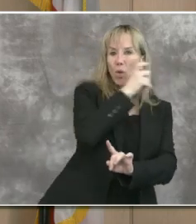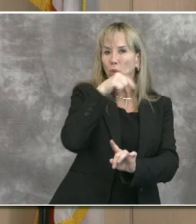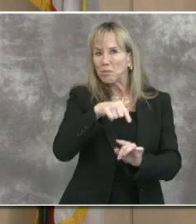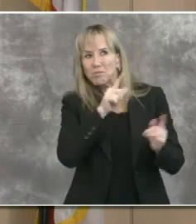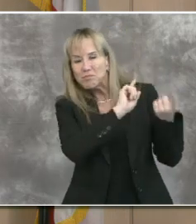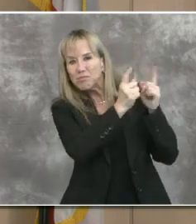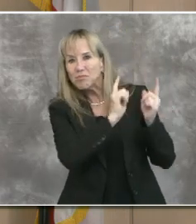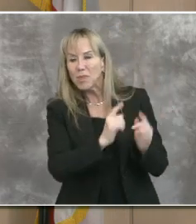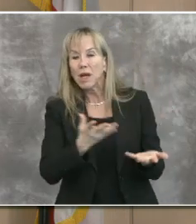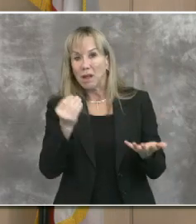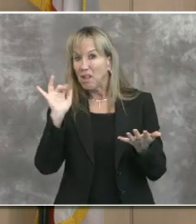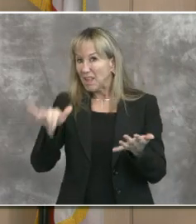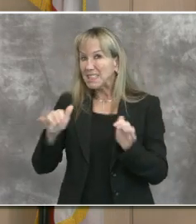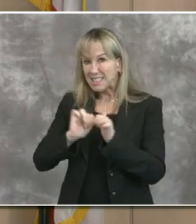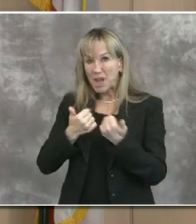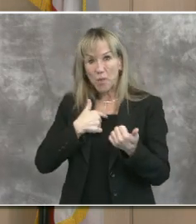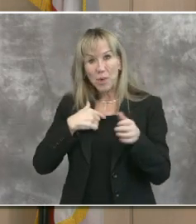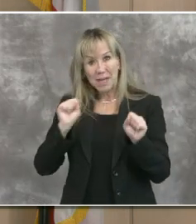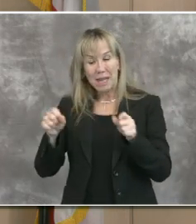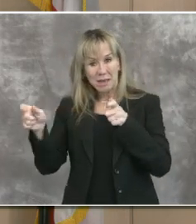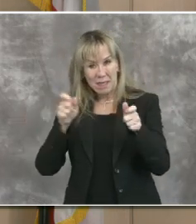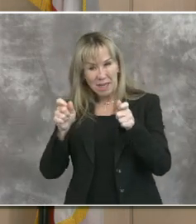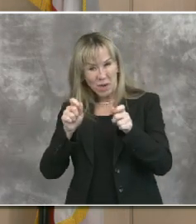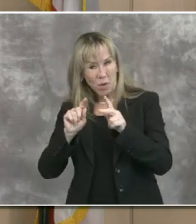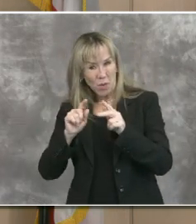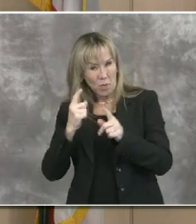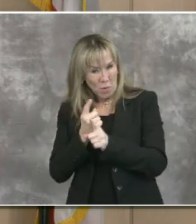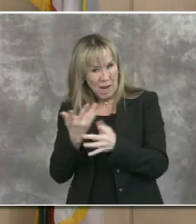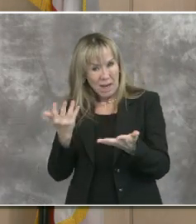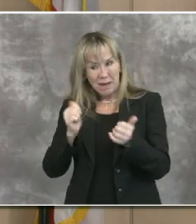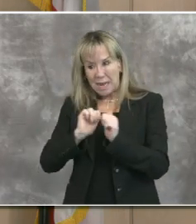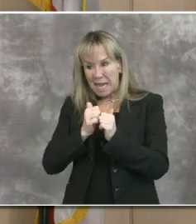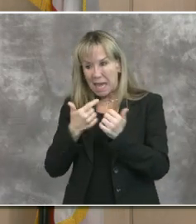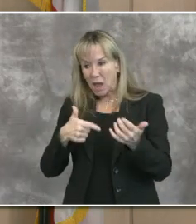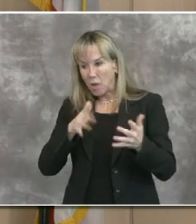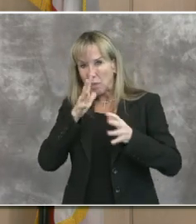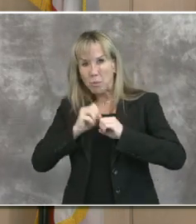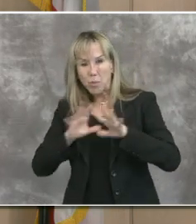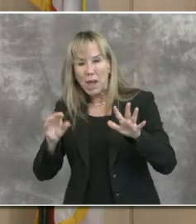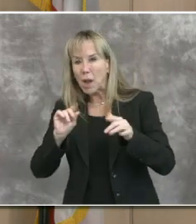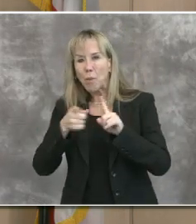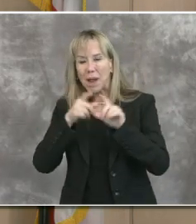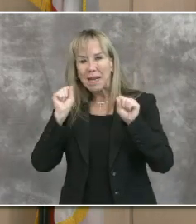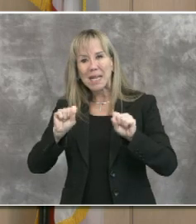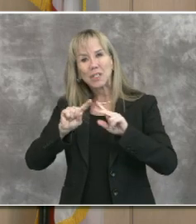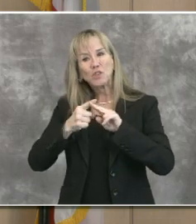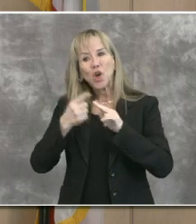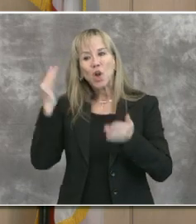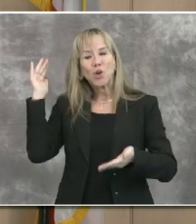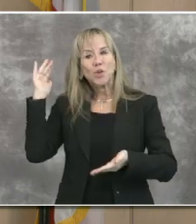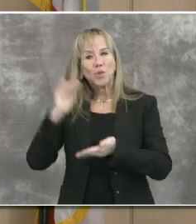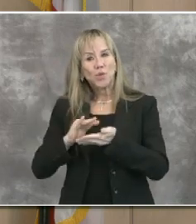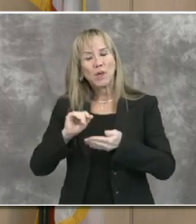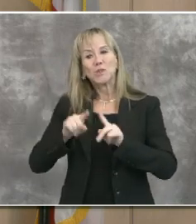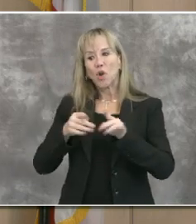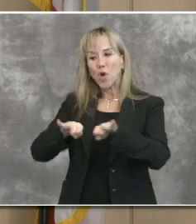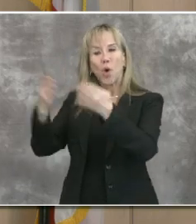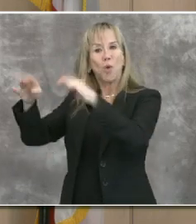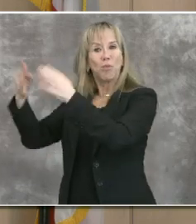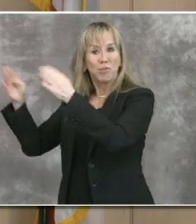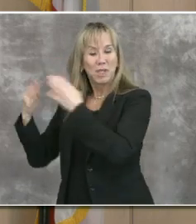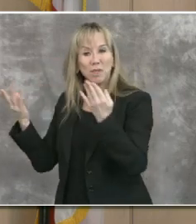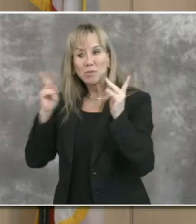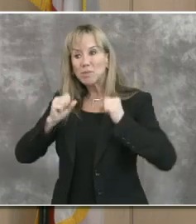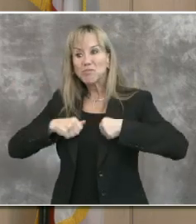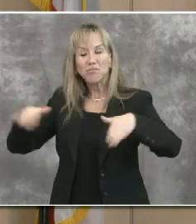the way that we get a handle on how this is moving and when we can let people out? Sure. Let me take the first